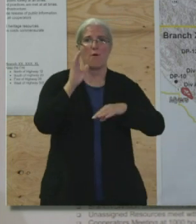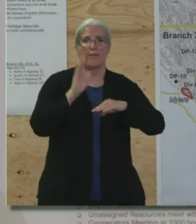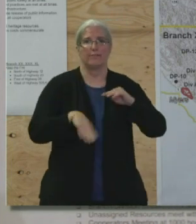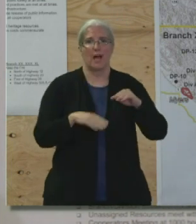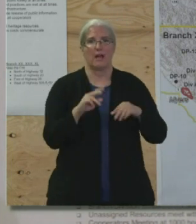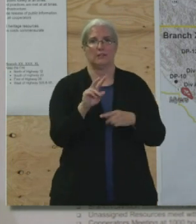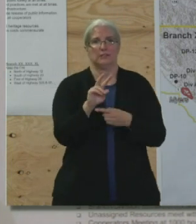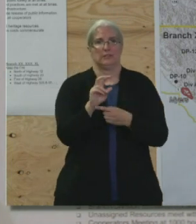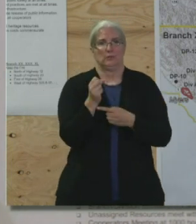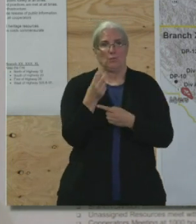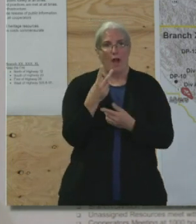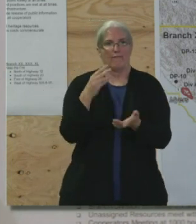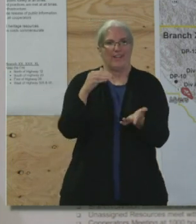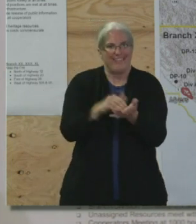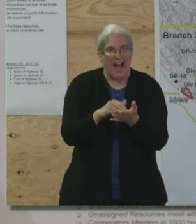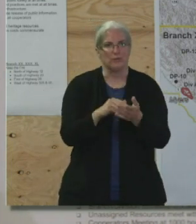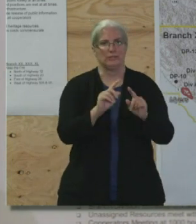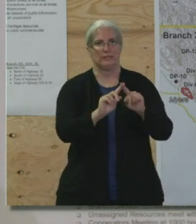across California.